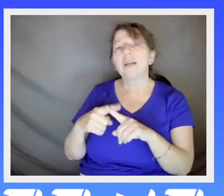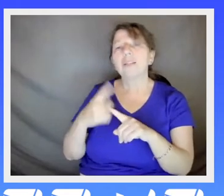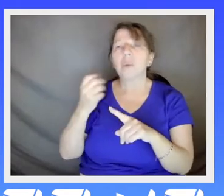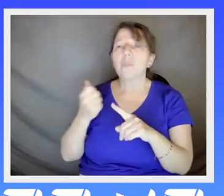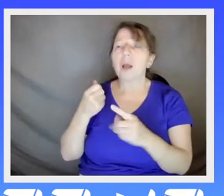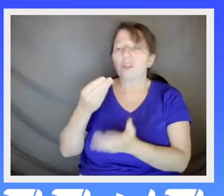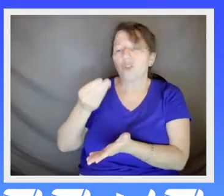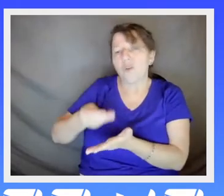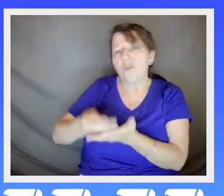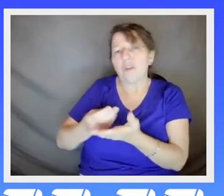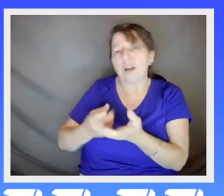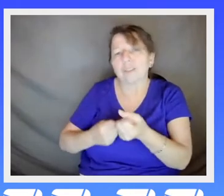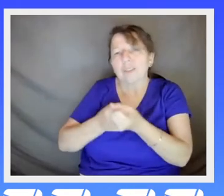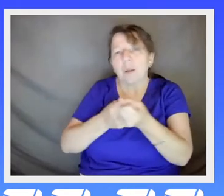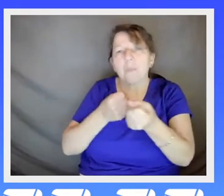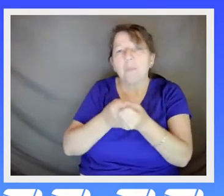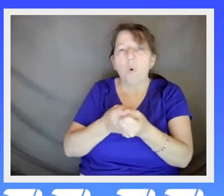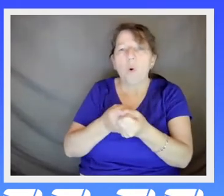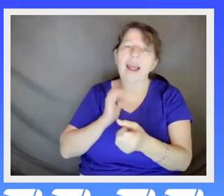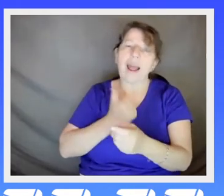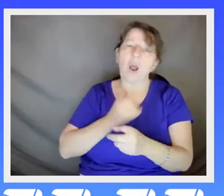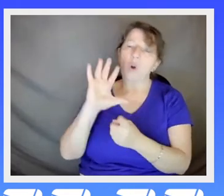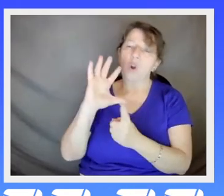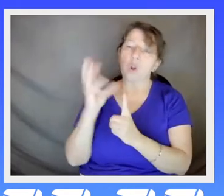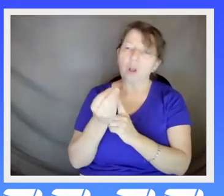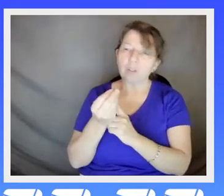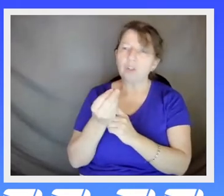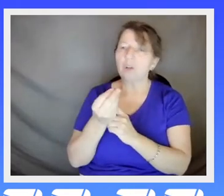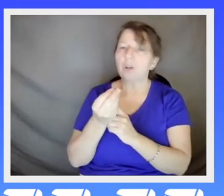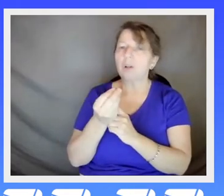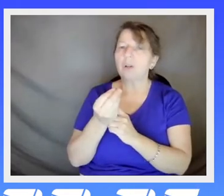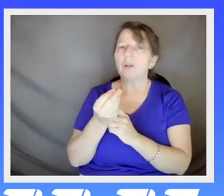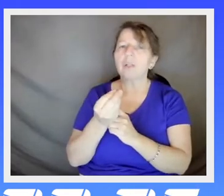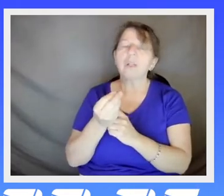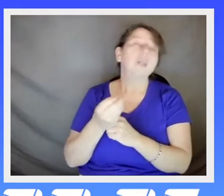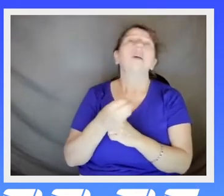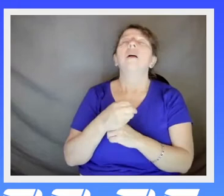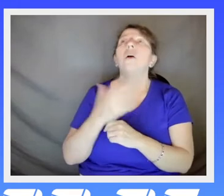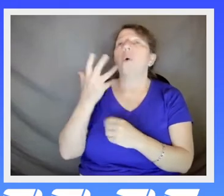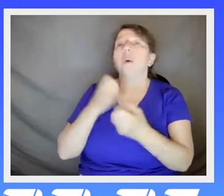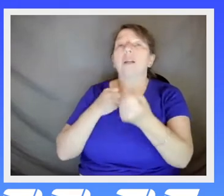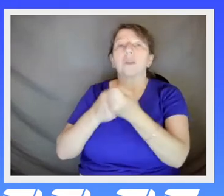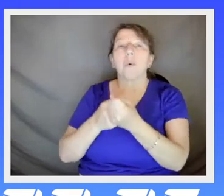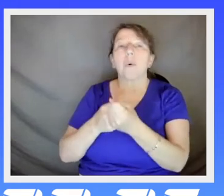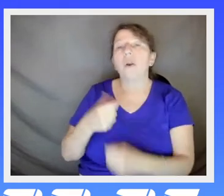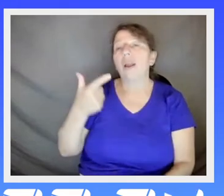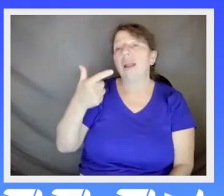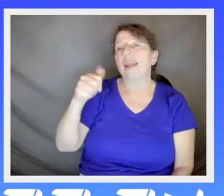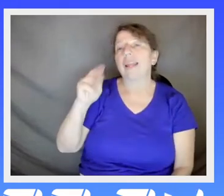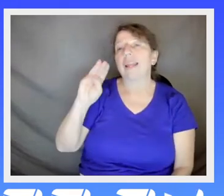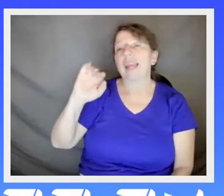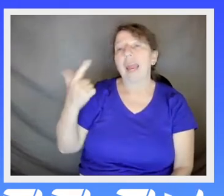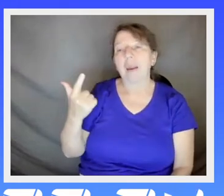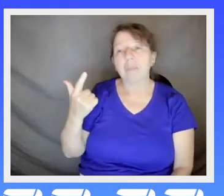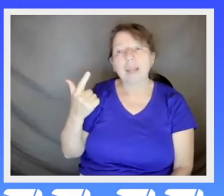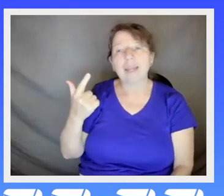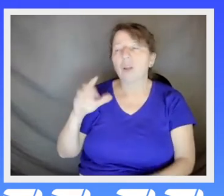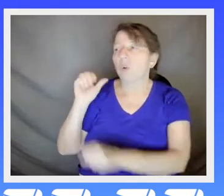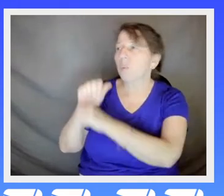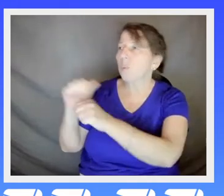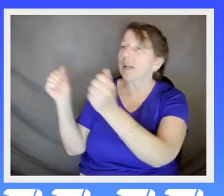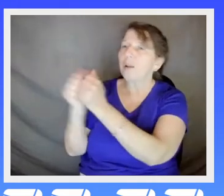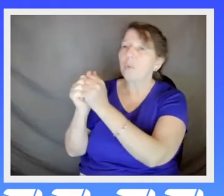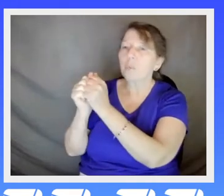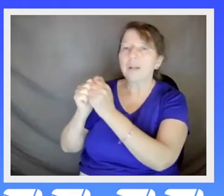through the gaming revenue. Working with the state legislator, advocating for